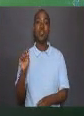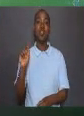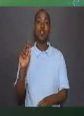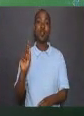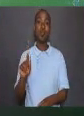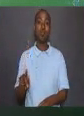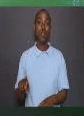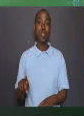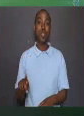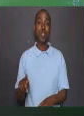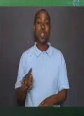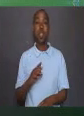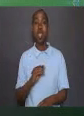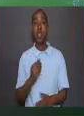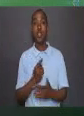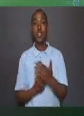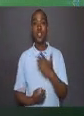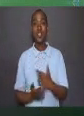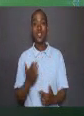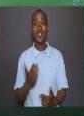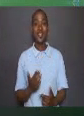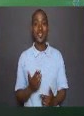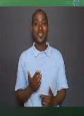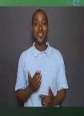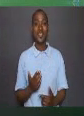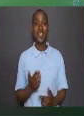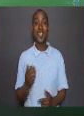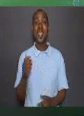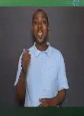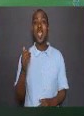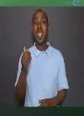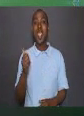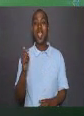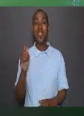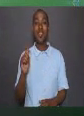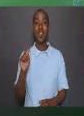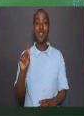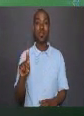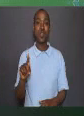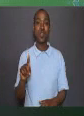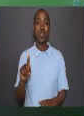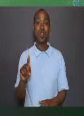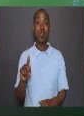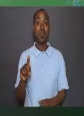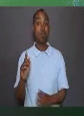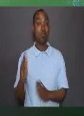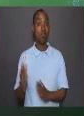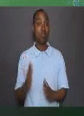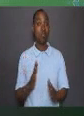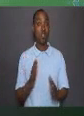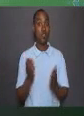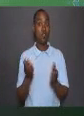we discussed how important it is for providing the necessary